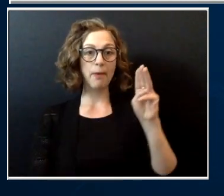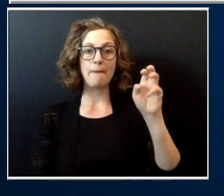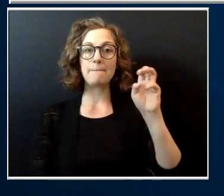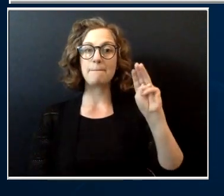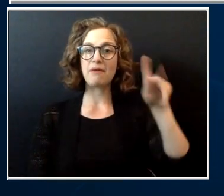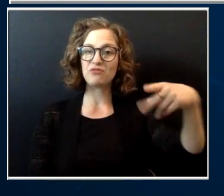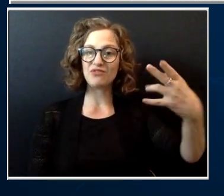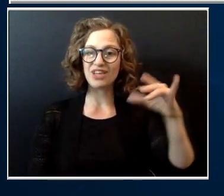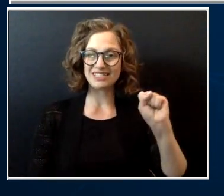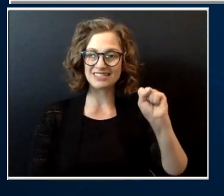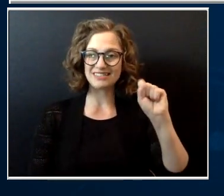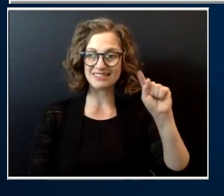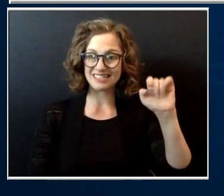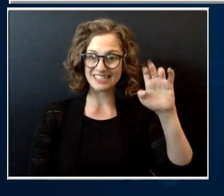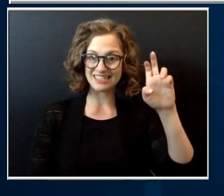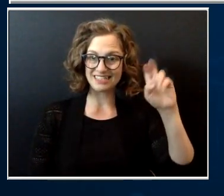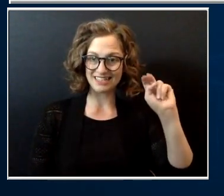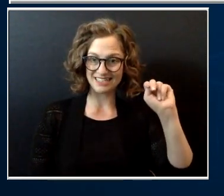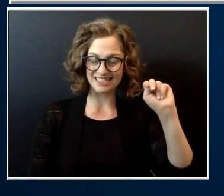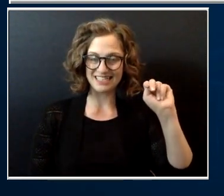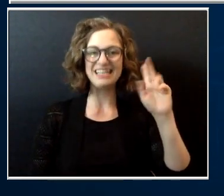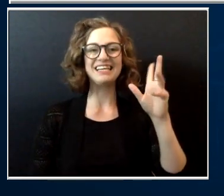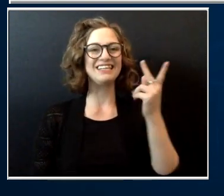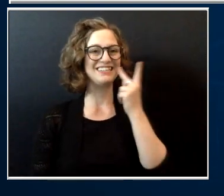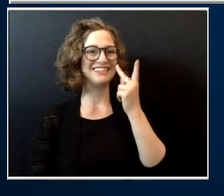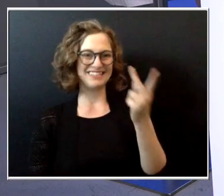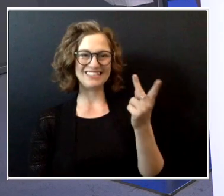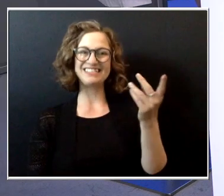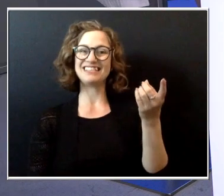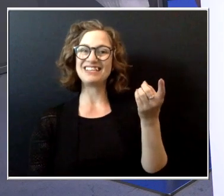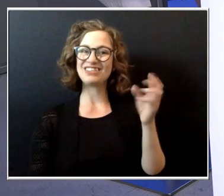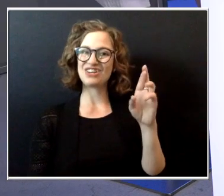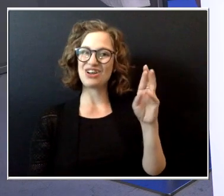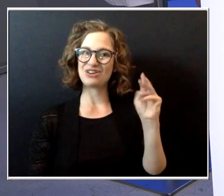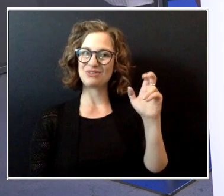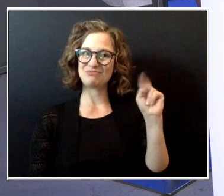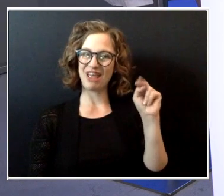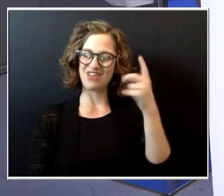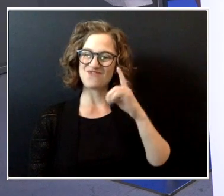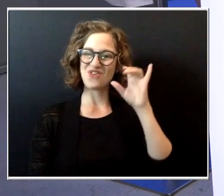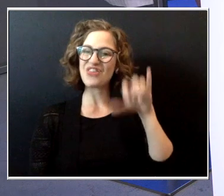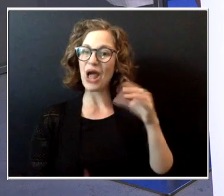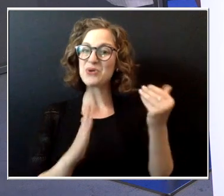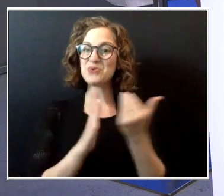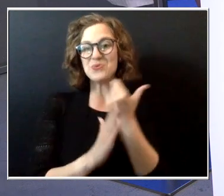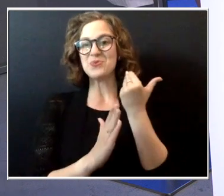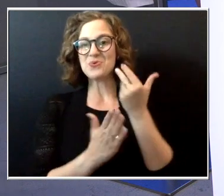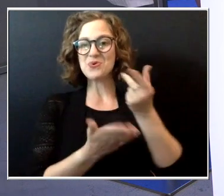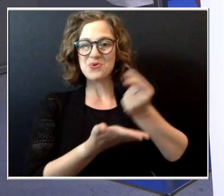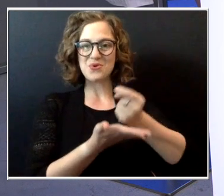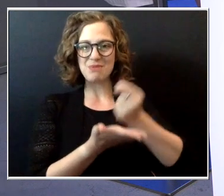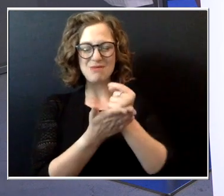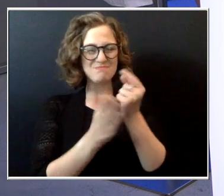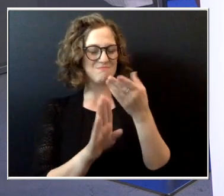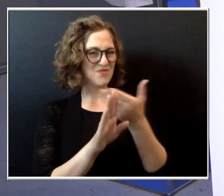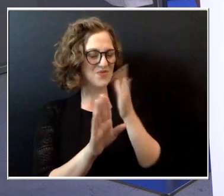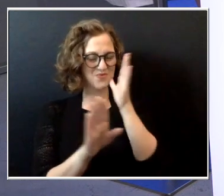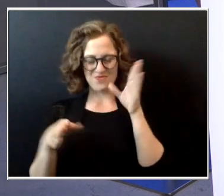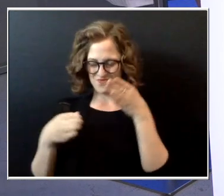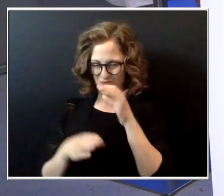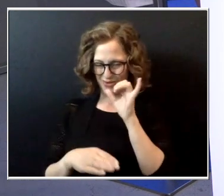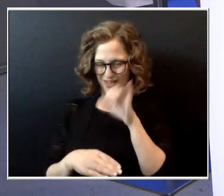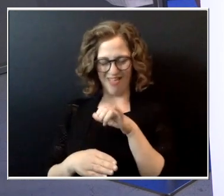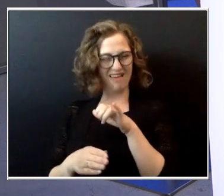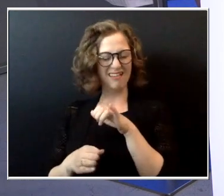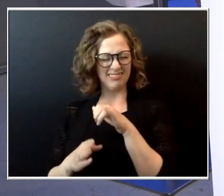of treatment mentioned already. Before we focus on that treatment, Dr. Mann, help us establish what tinnitus